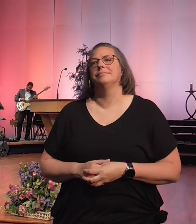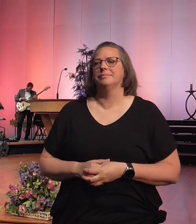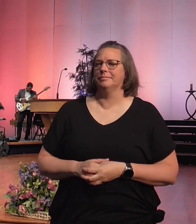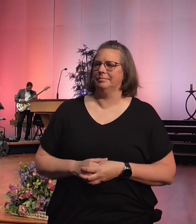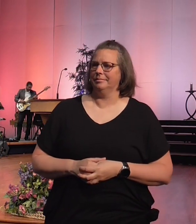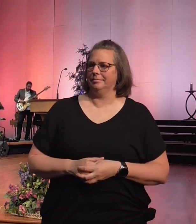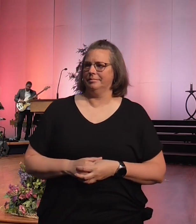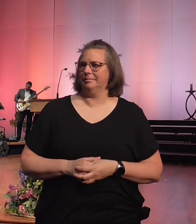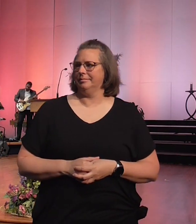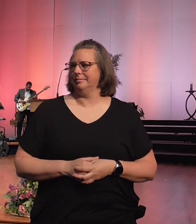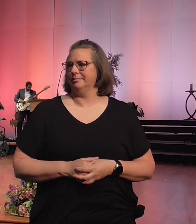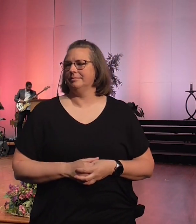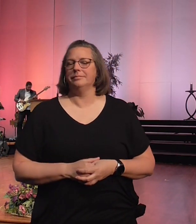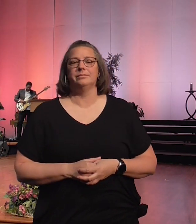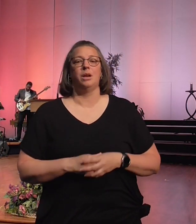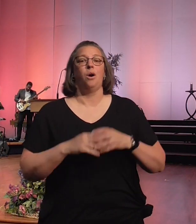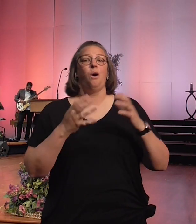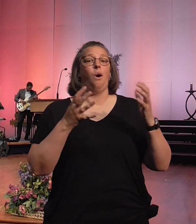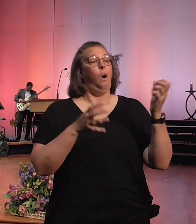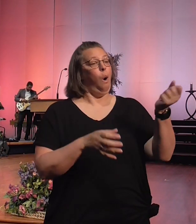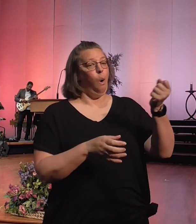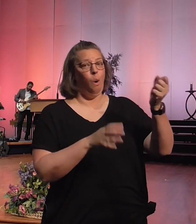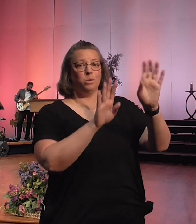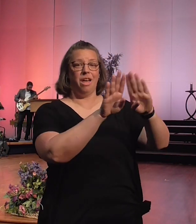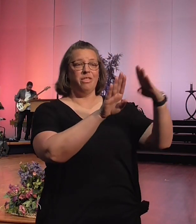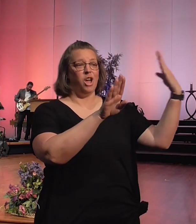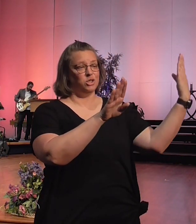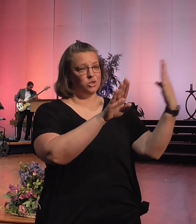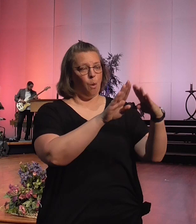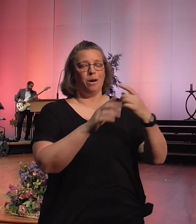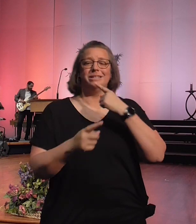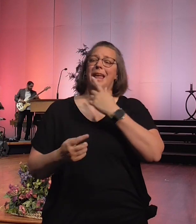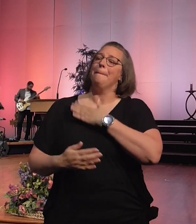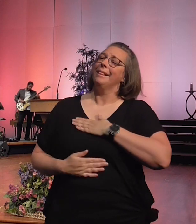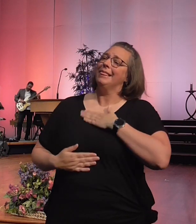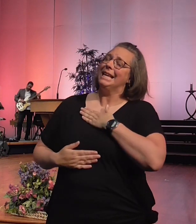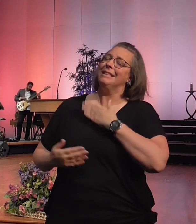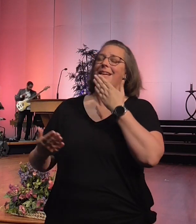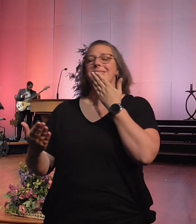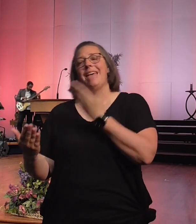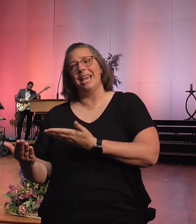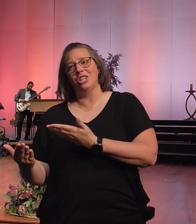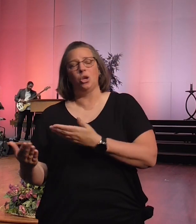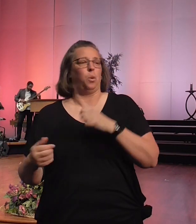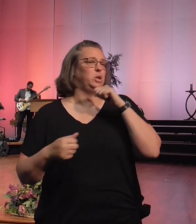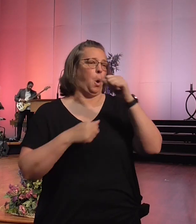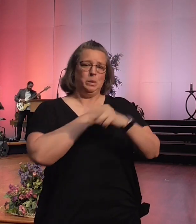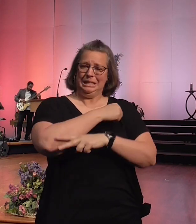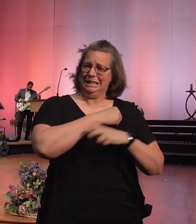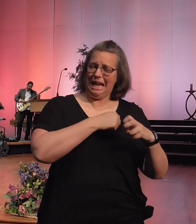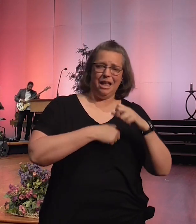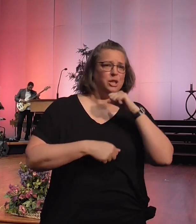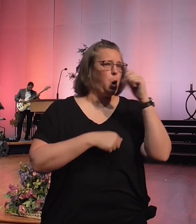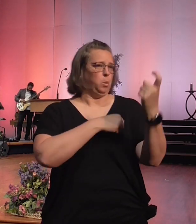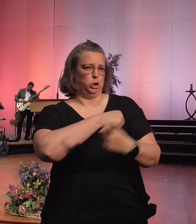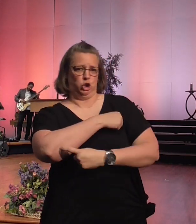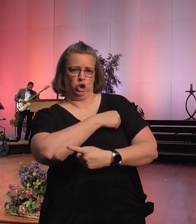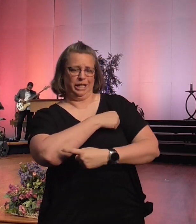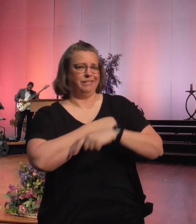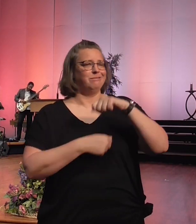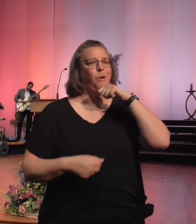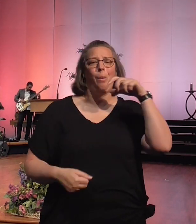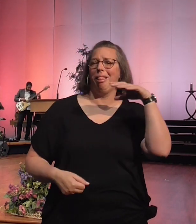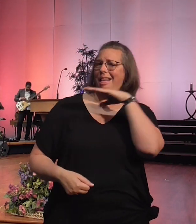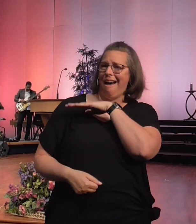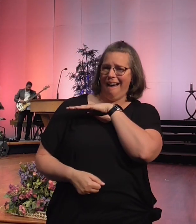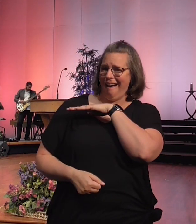Hold the door, say please, say thank you. Don't steal and don't cheat and don't